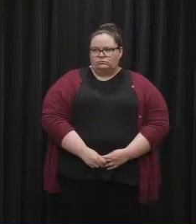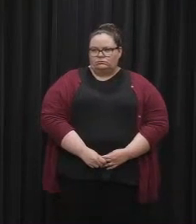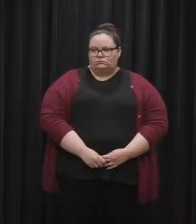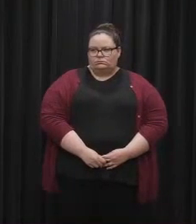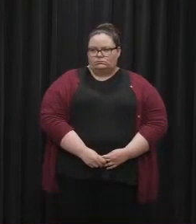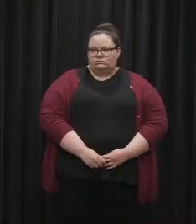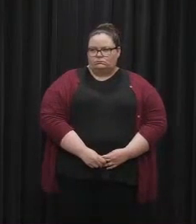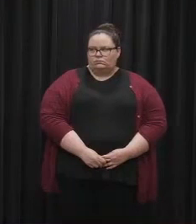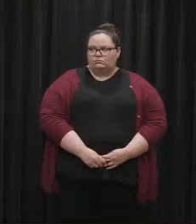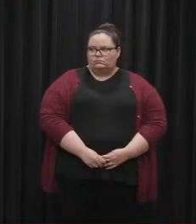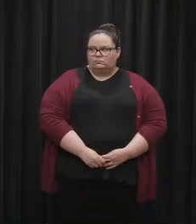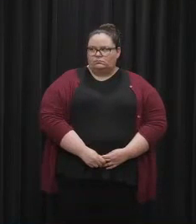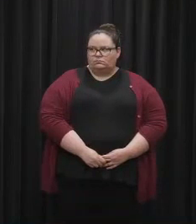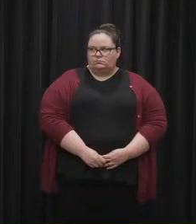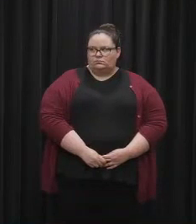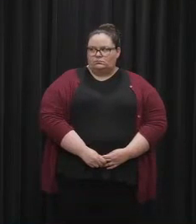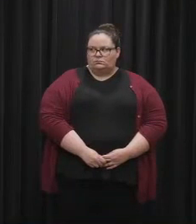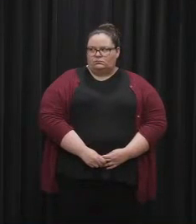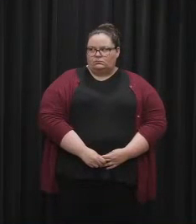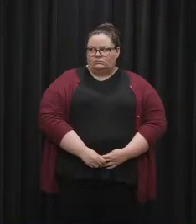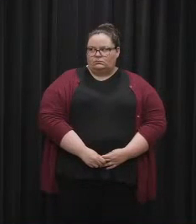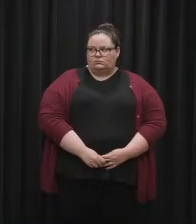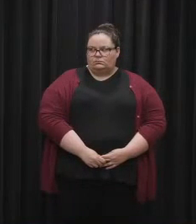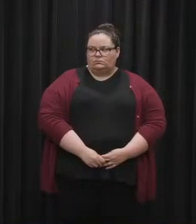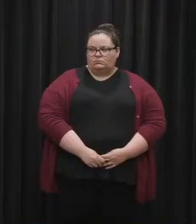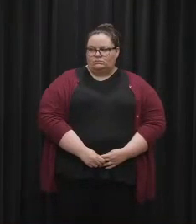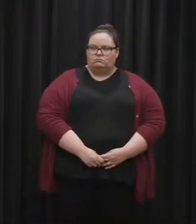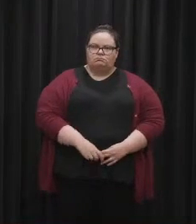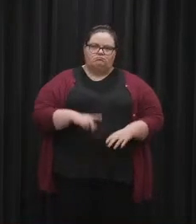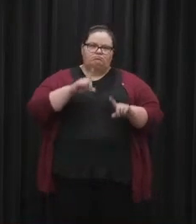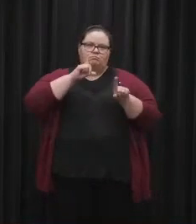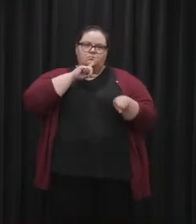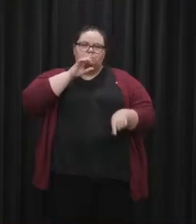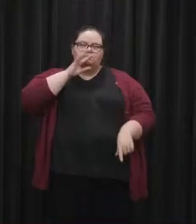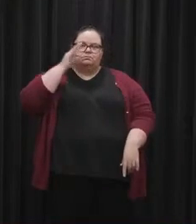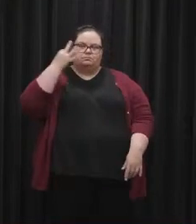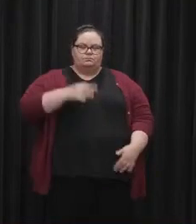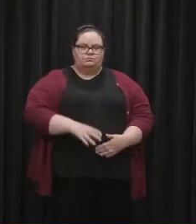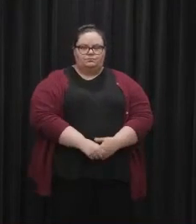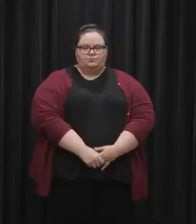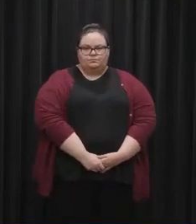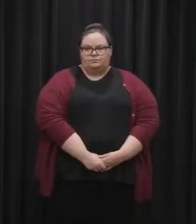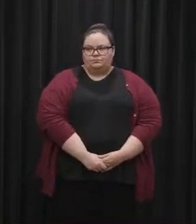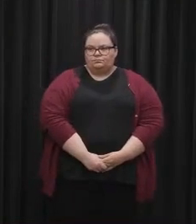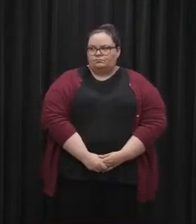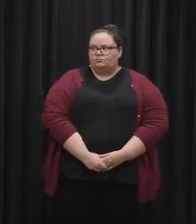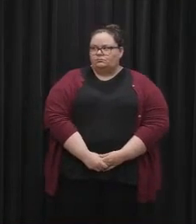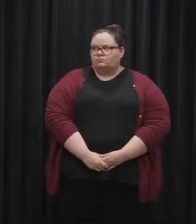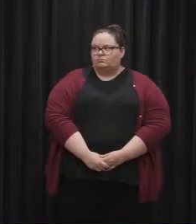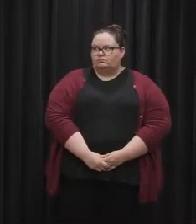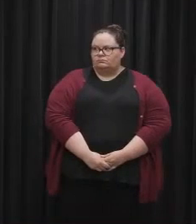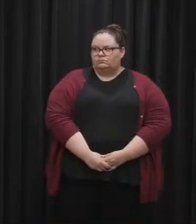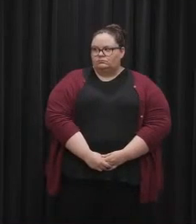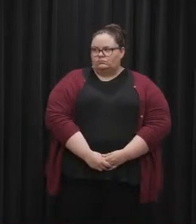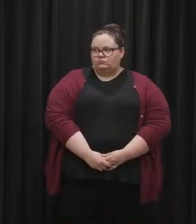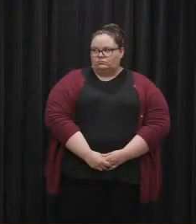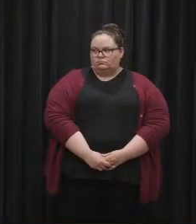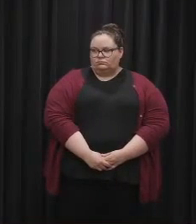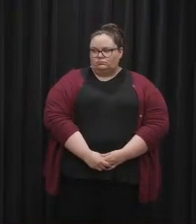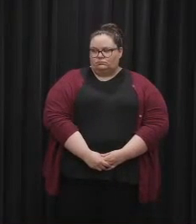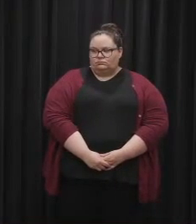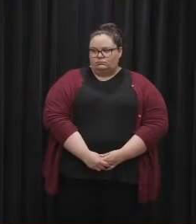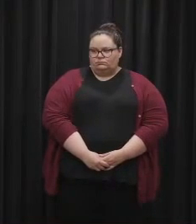why put in place such a measure knowing that you are the first government of Canada to request masks outside?